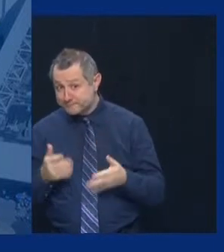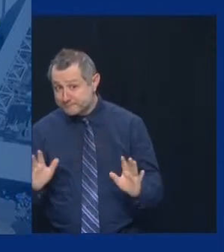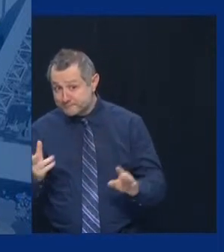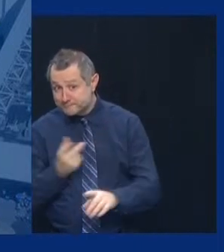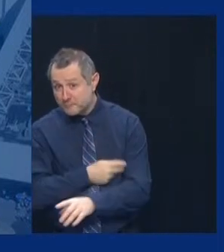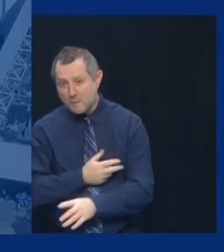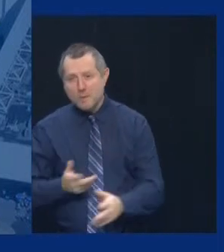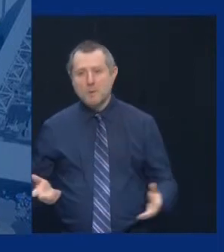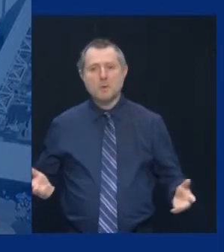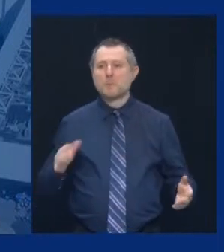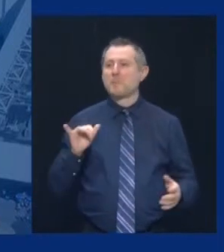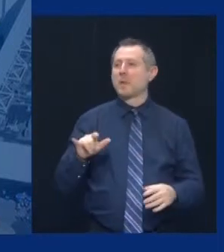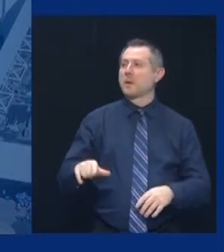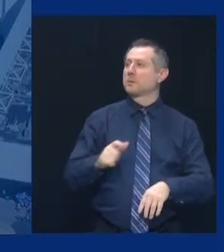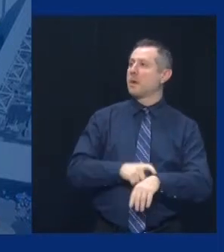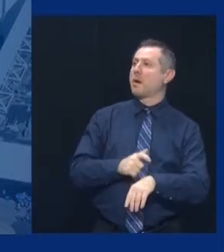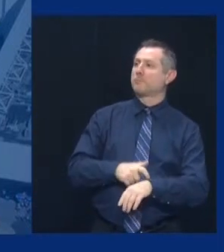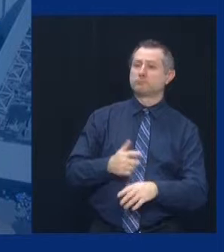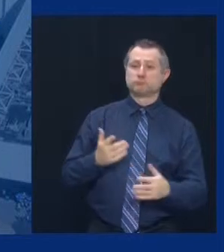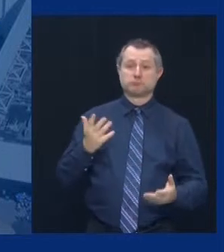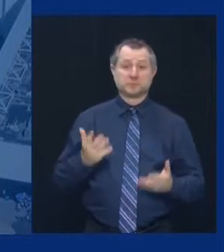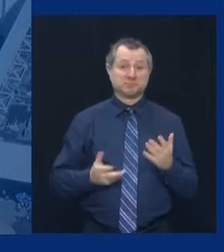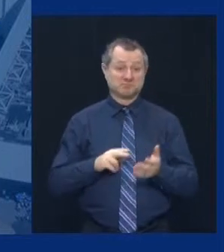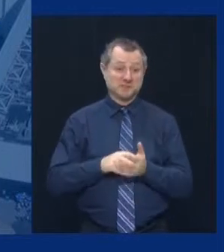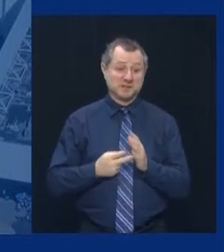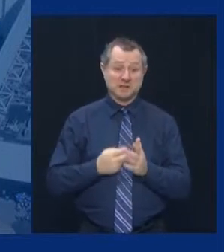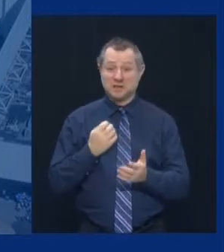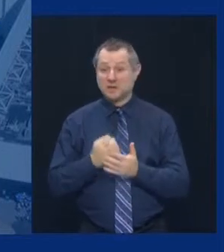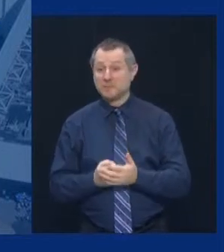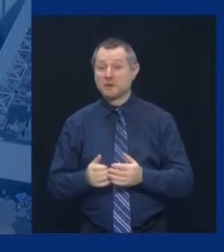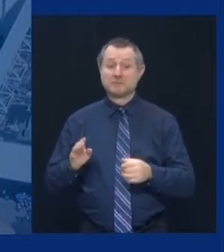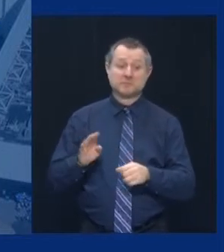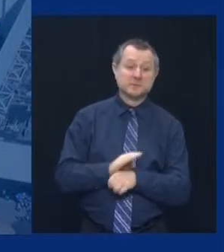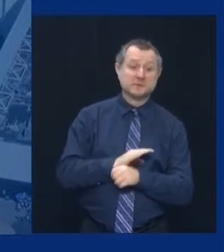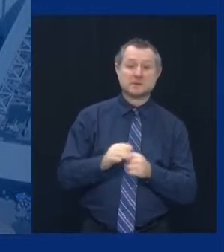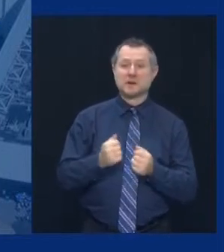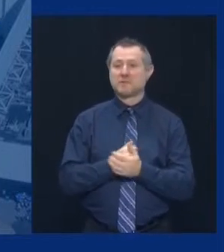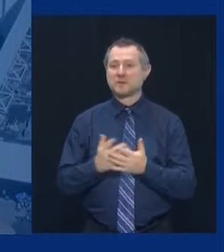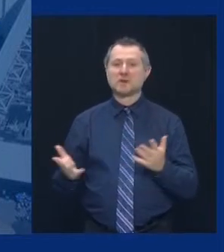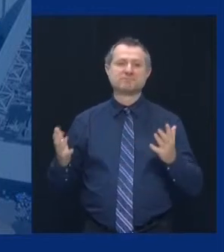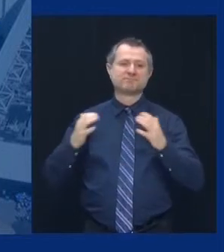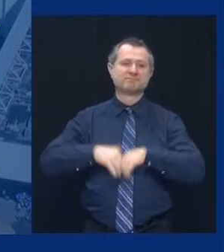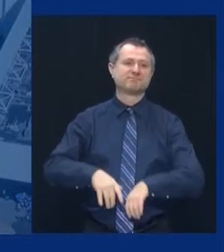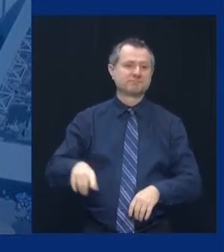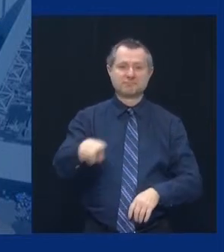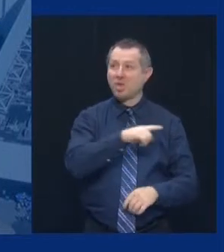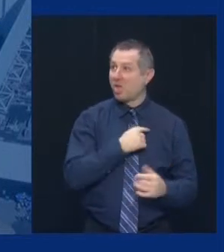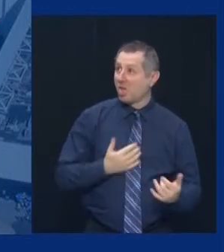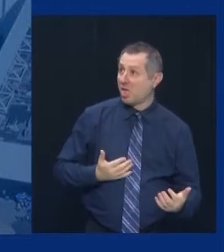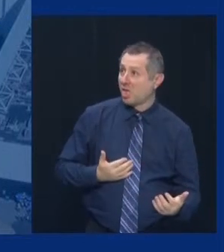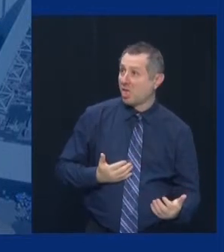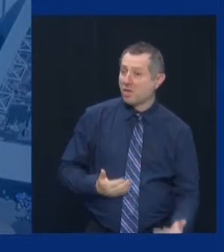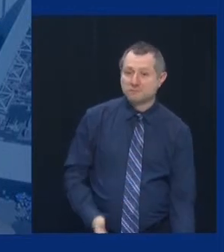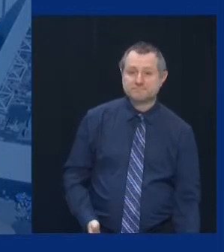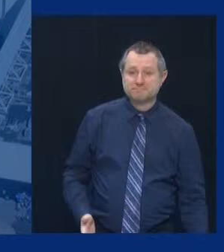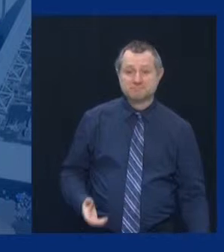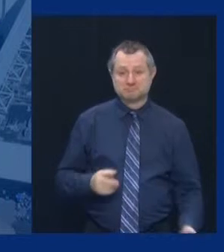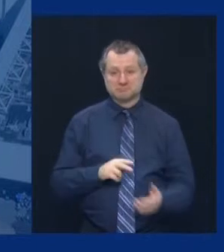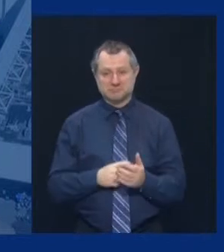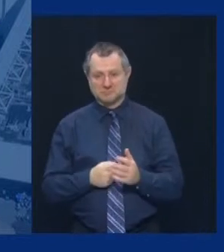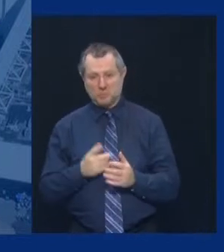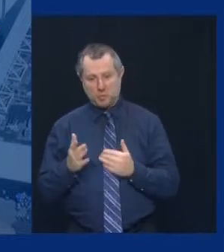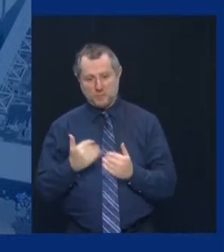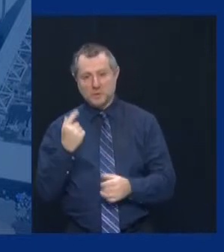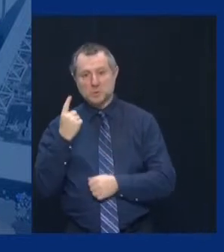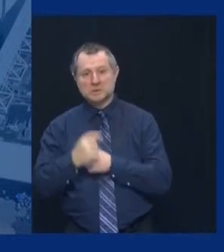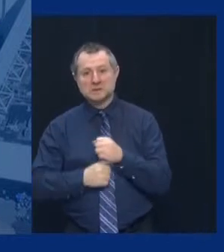vaccine, you are talking about closing the economy for 6, 9, 12 months